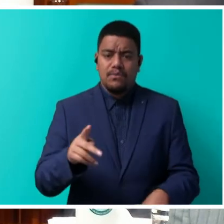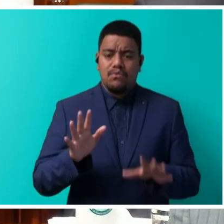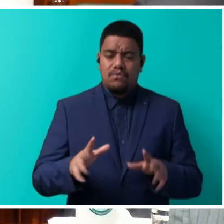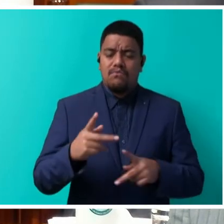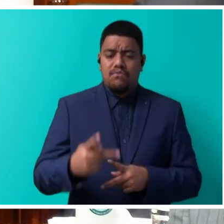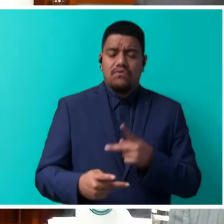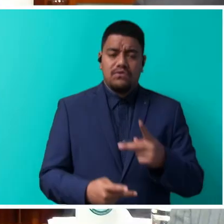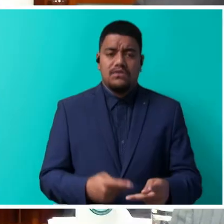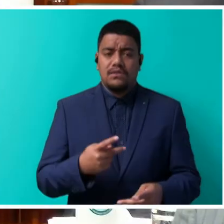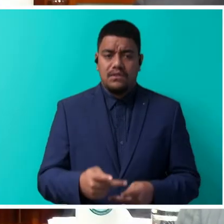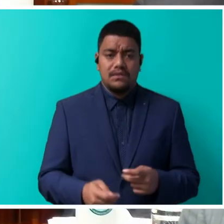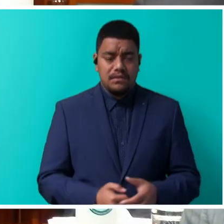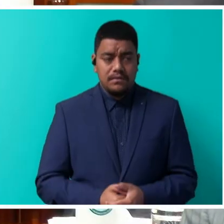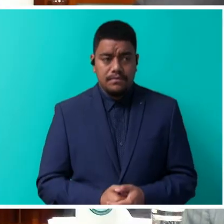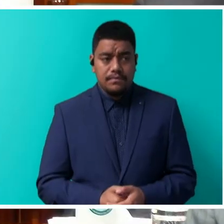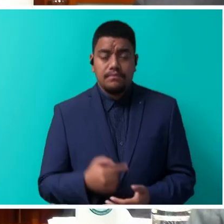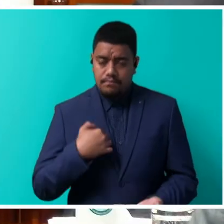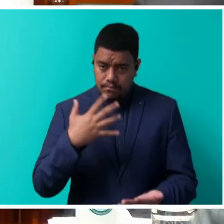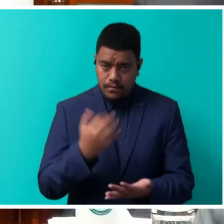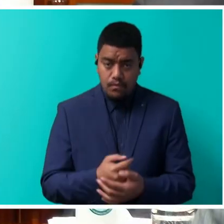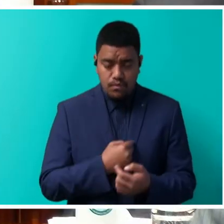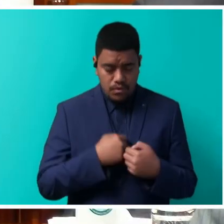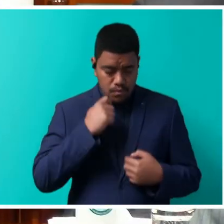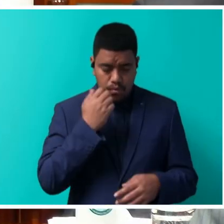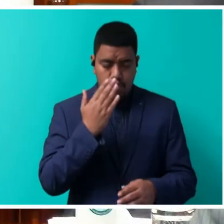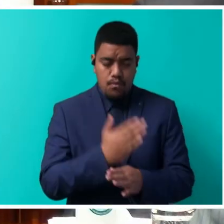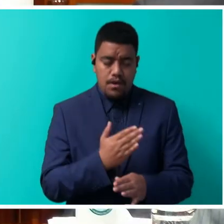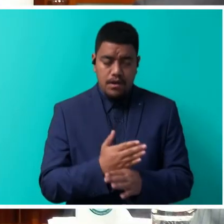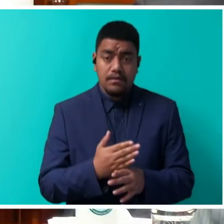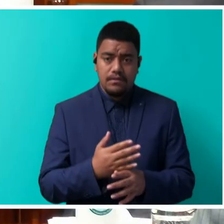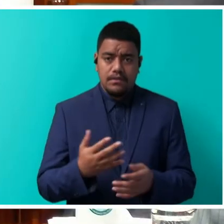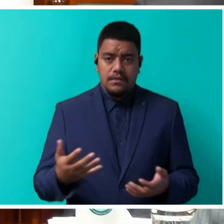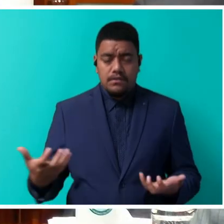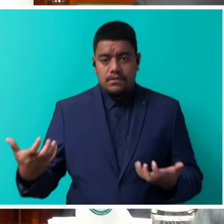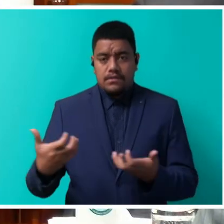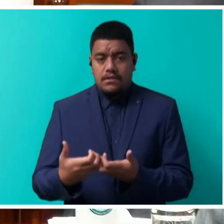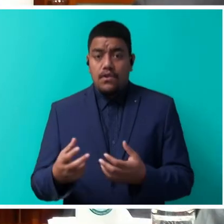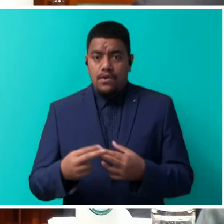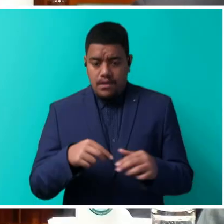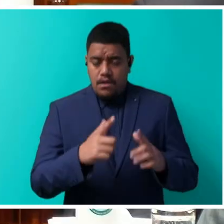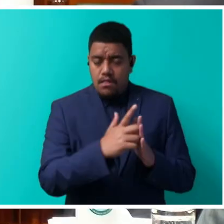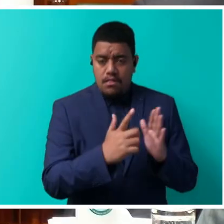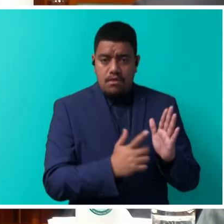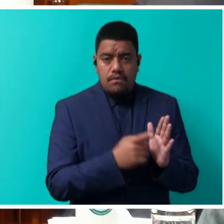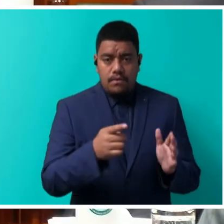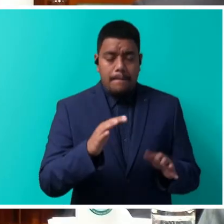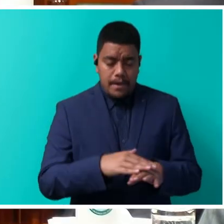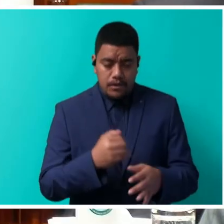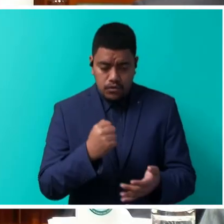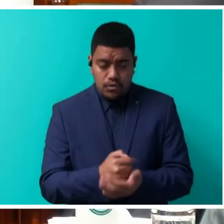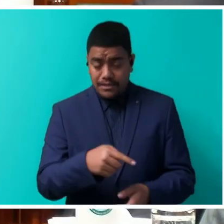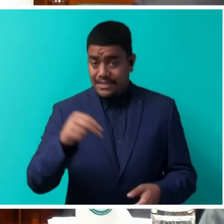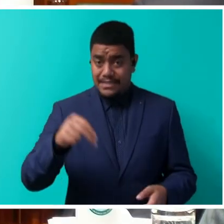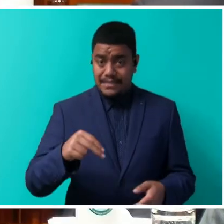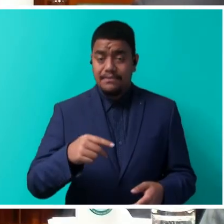among others, I reaffirm that we will work collaboratively and within the law with other agencies to ensure that these needs